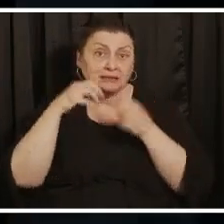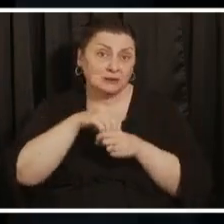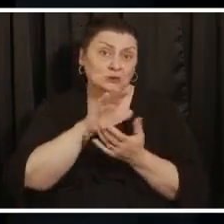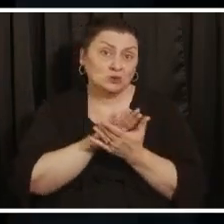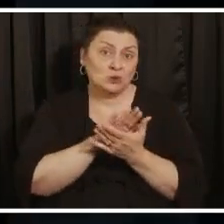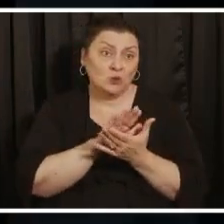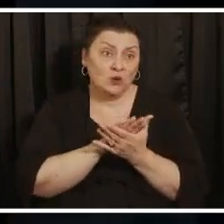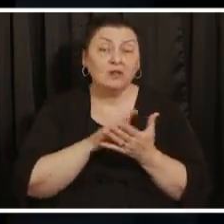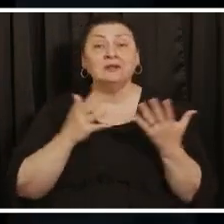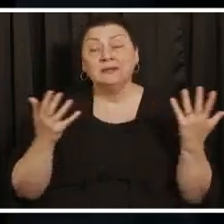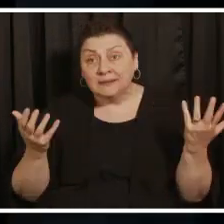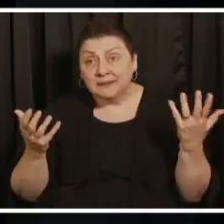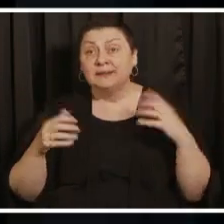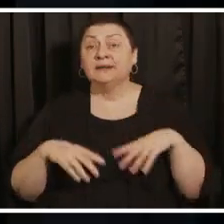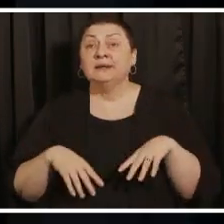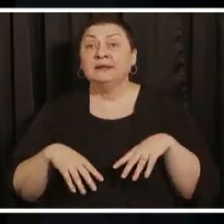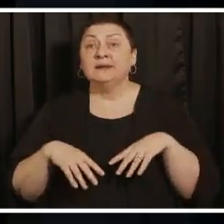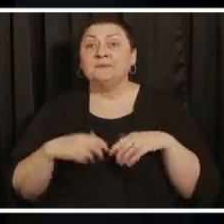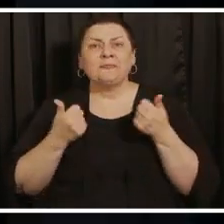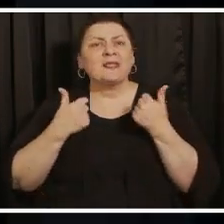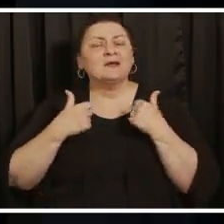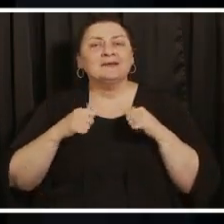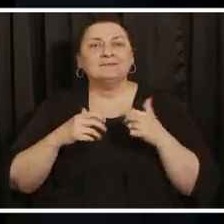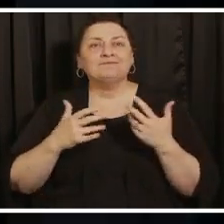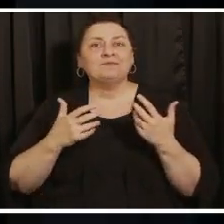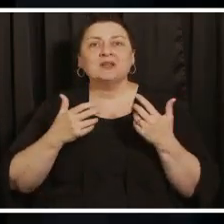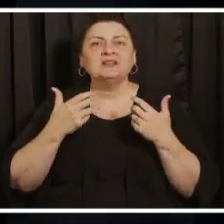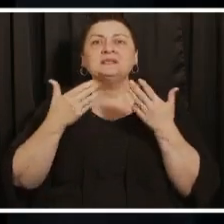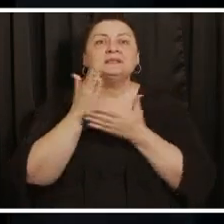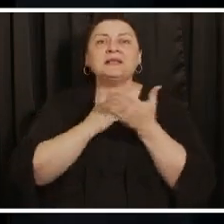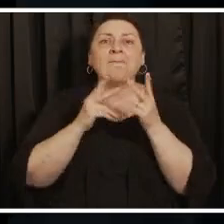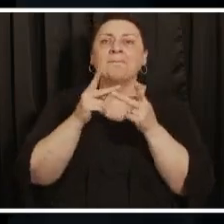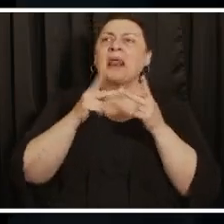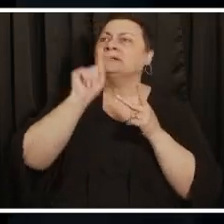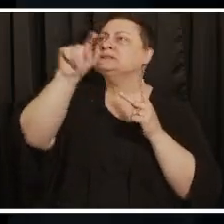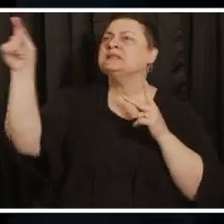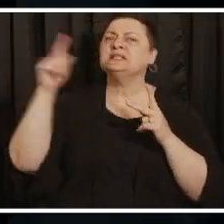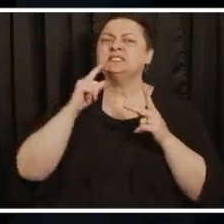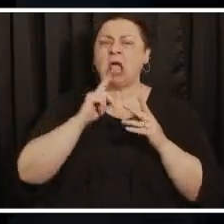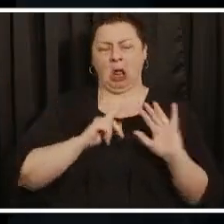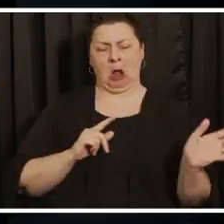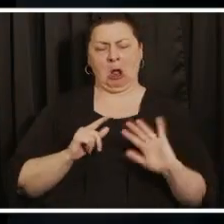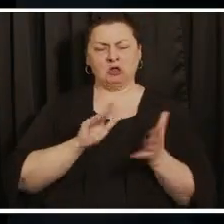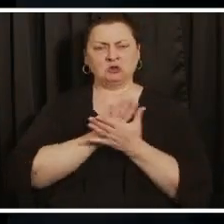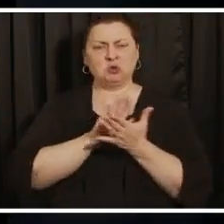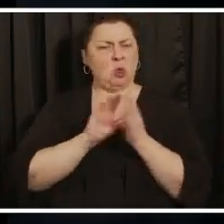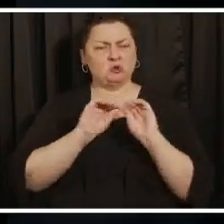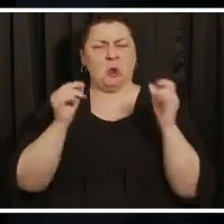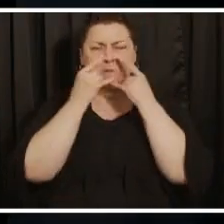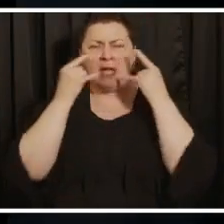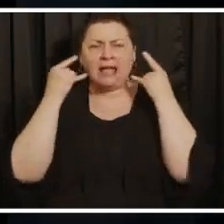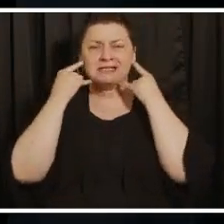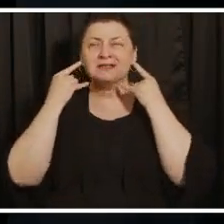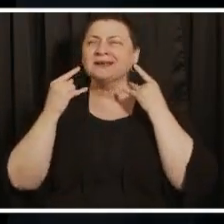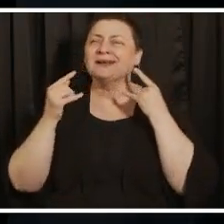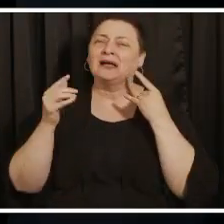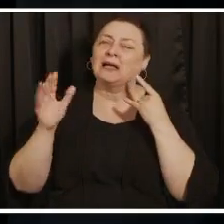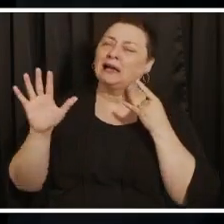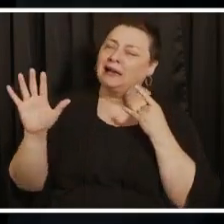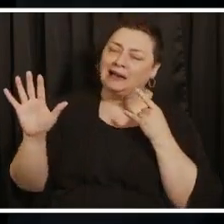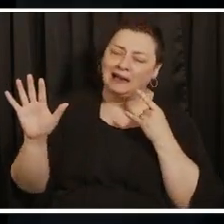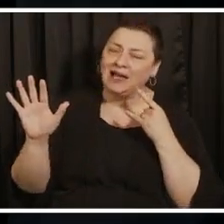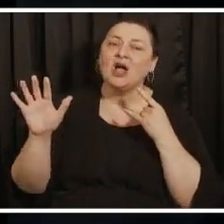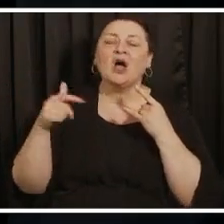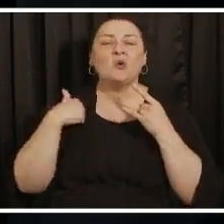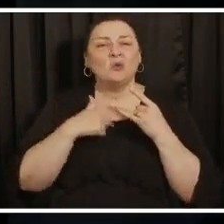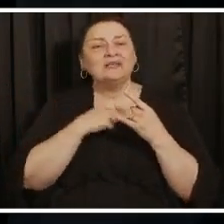they are trying to prevent or do away with mask use in schools. We believe that they are part of a layered protection system that can